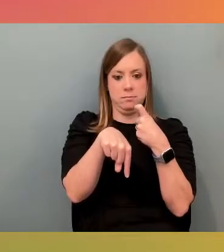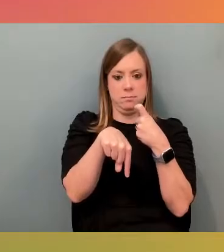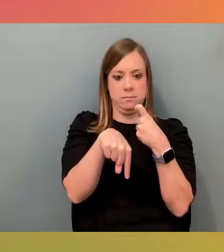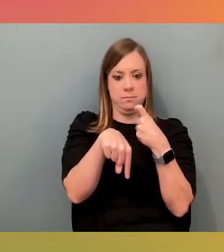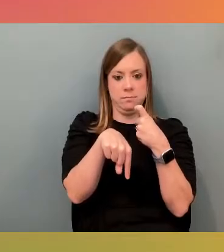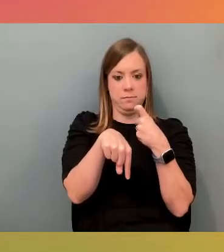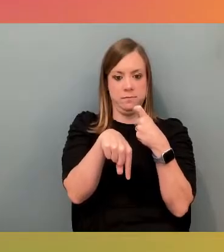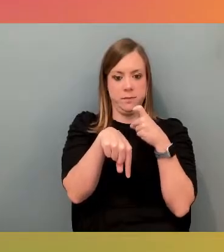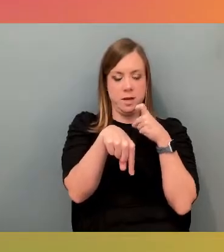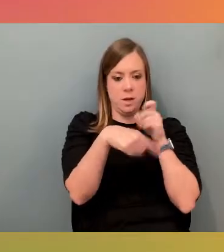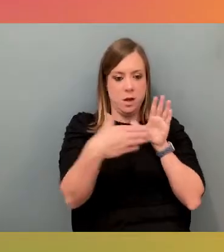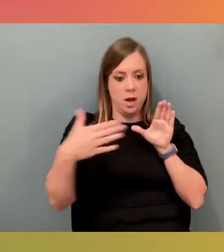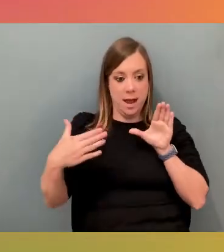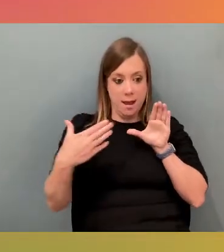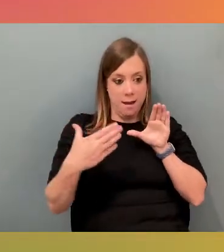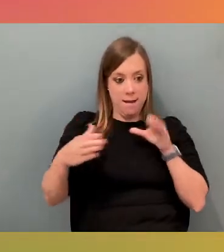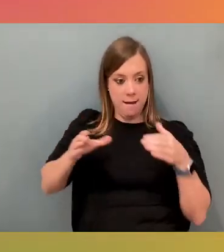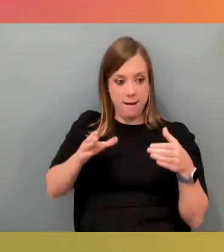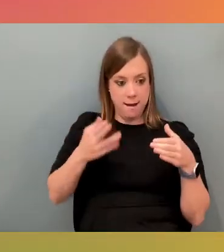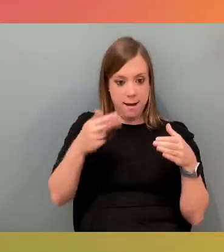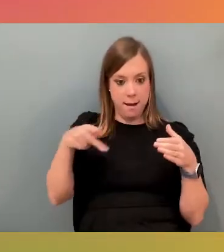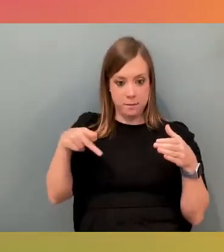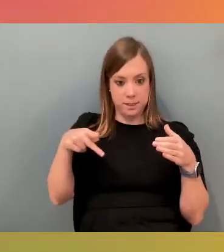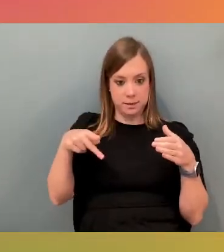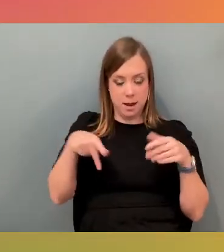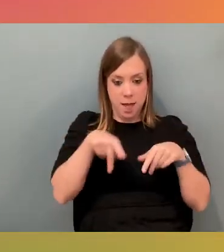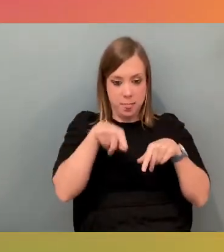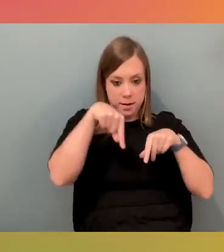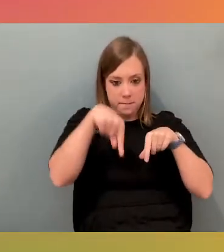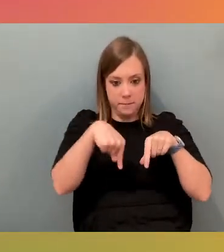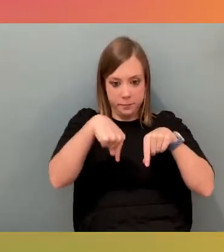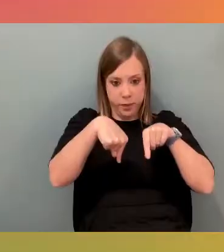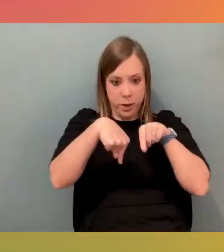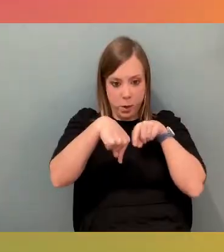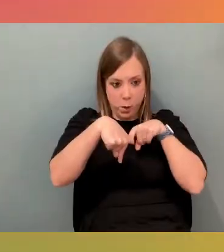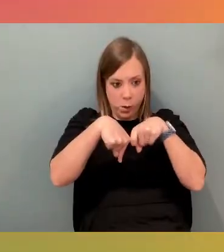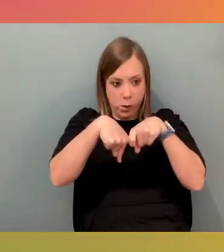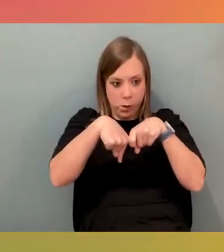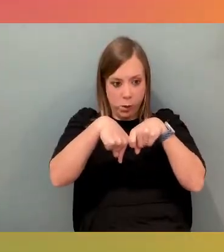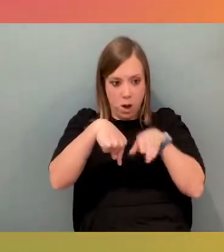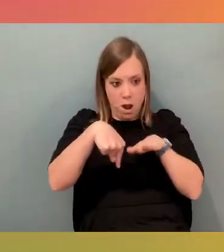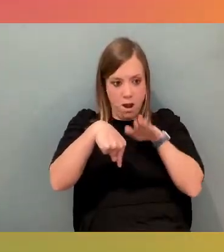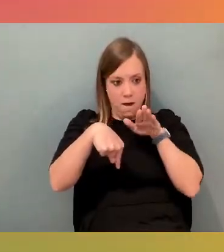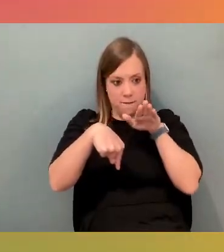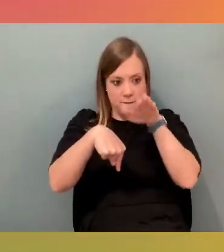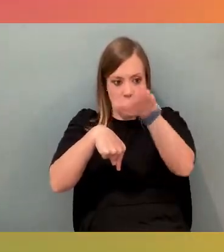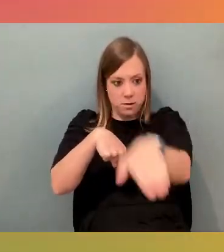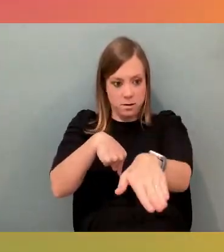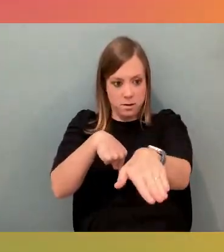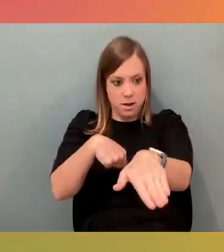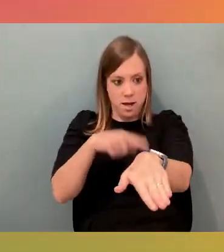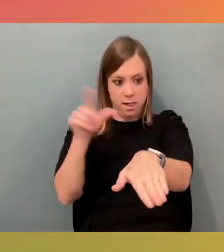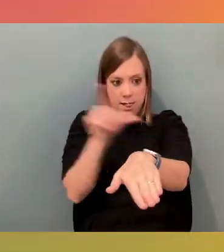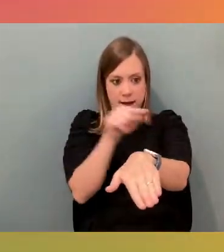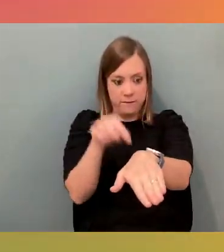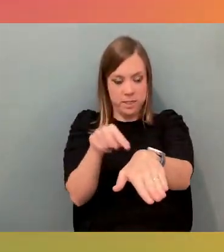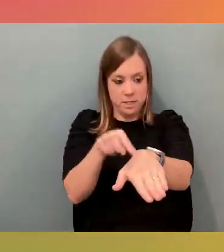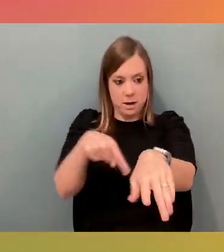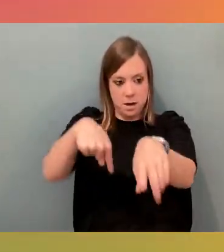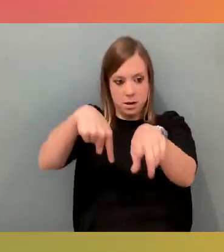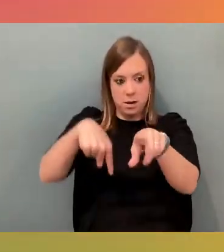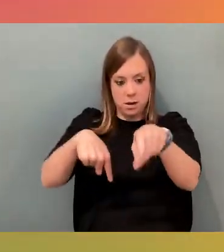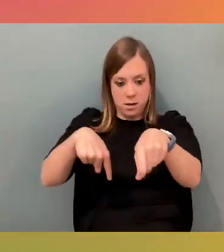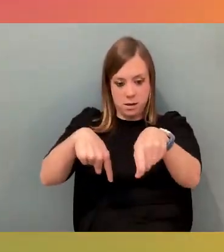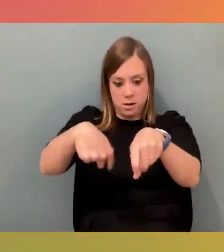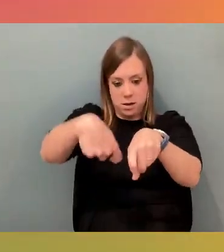Square the hip, high plank, knee to nose. Step your front foot forward, find your low lunge,